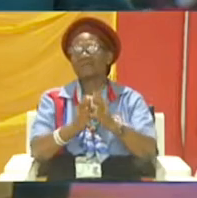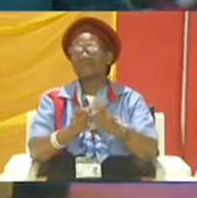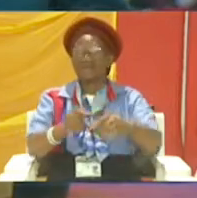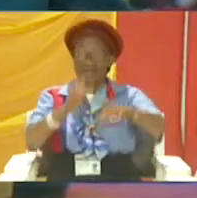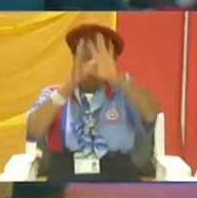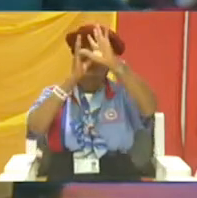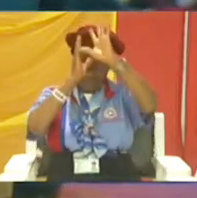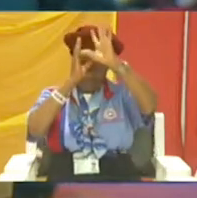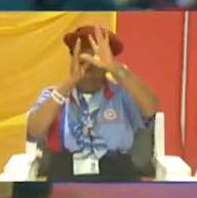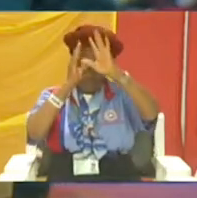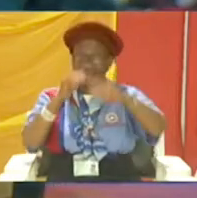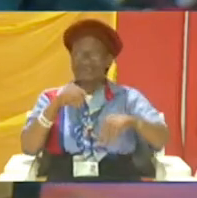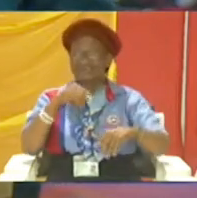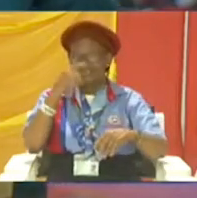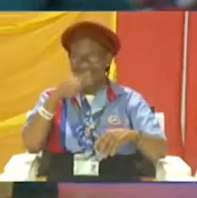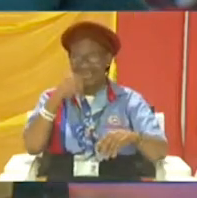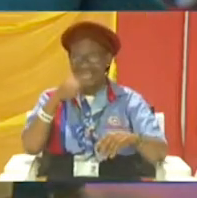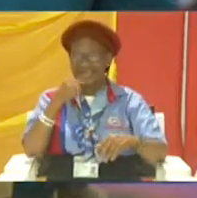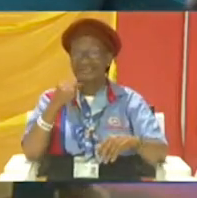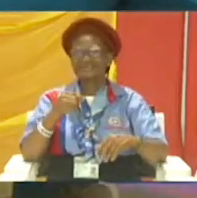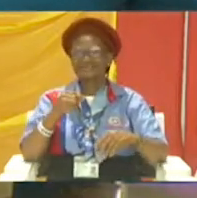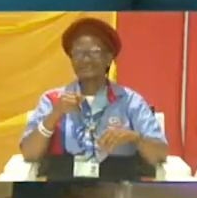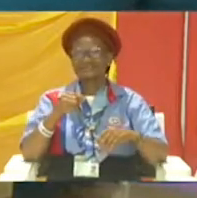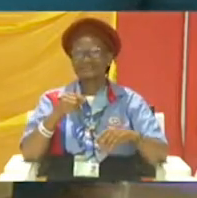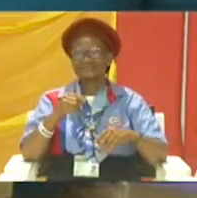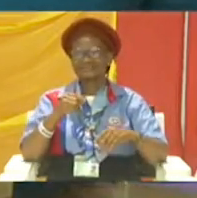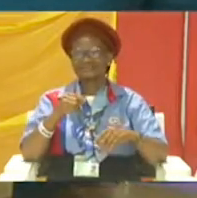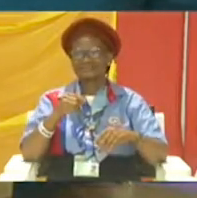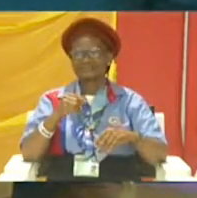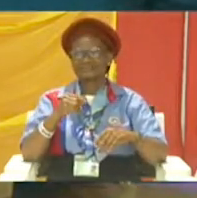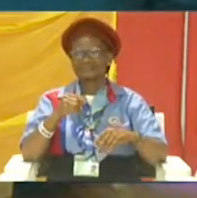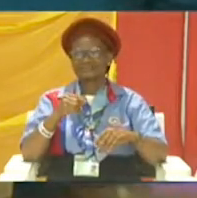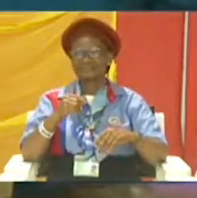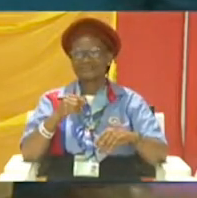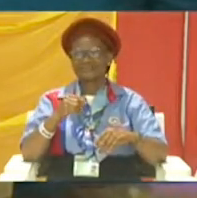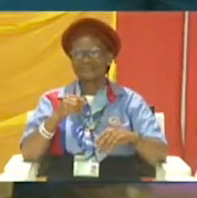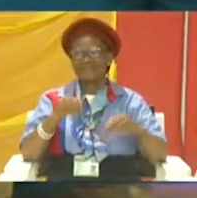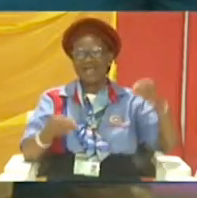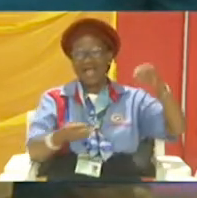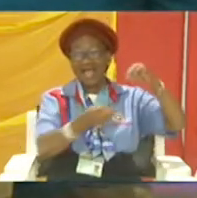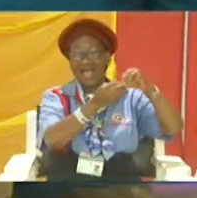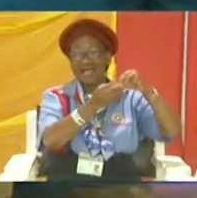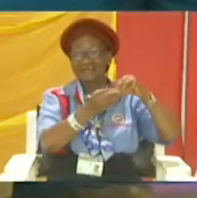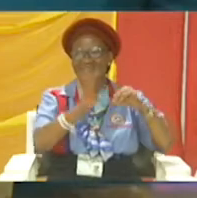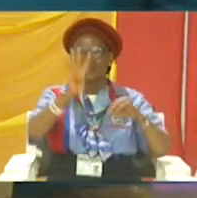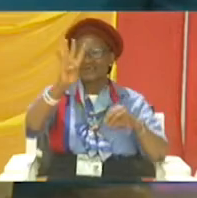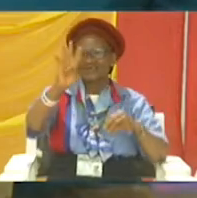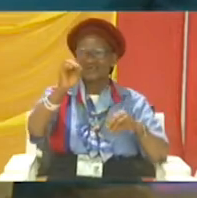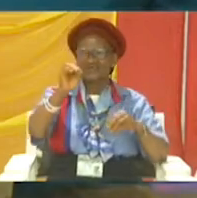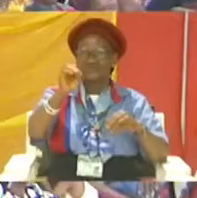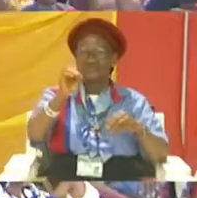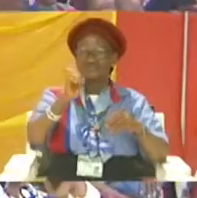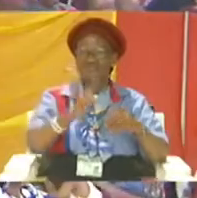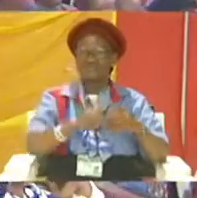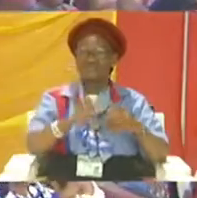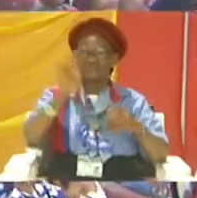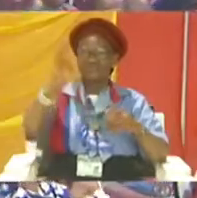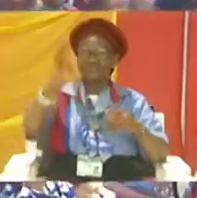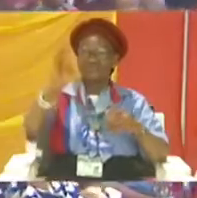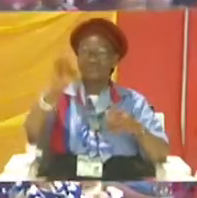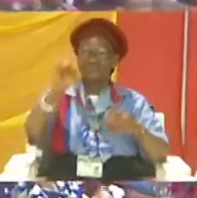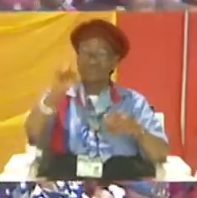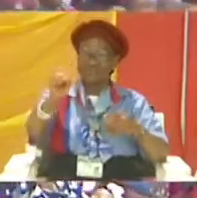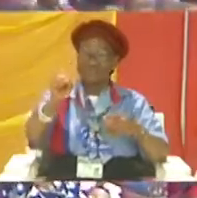said, Daddy, what we pay? Add 40 to 70. Ewa ro, adori,